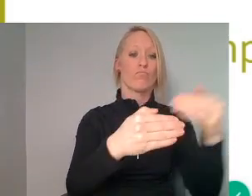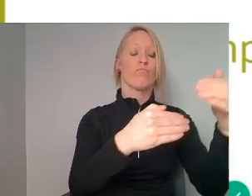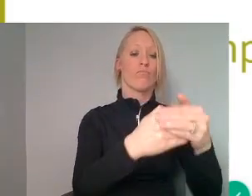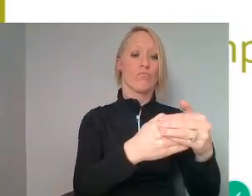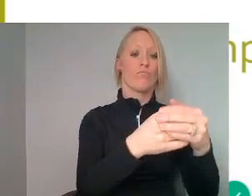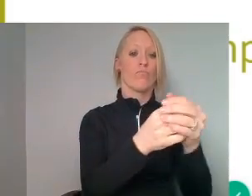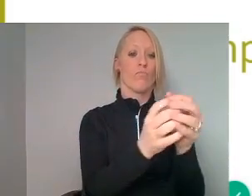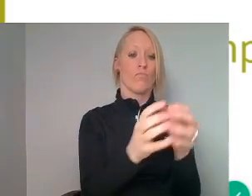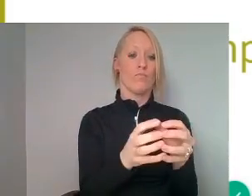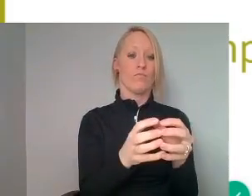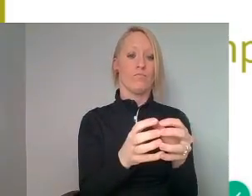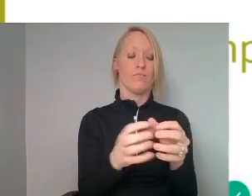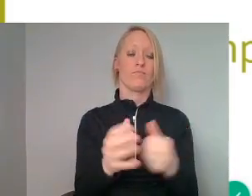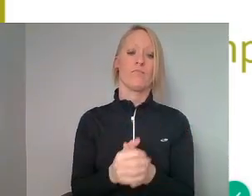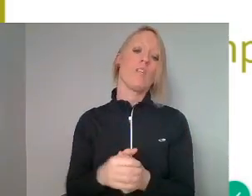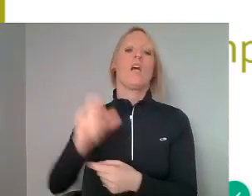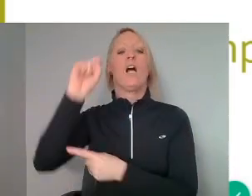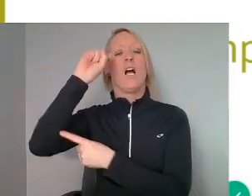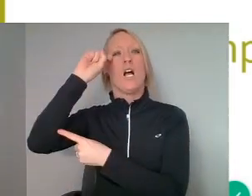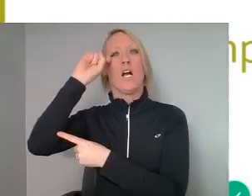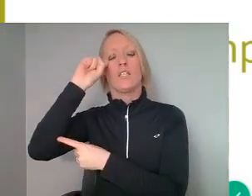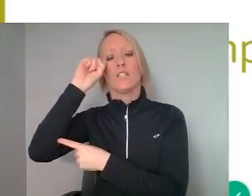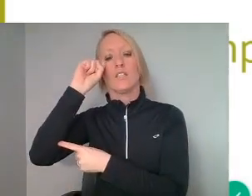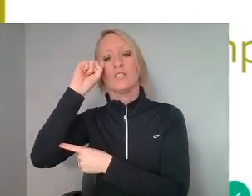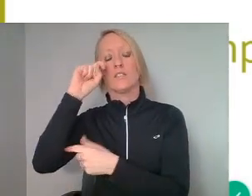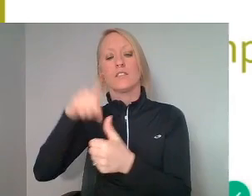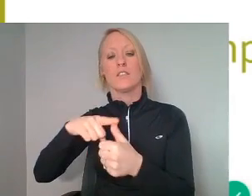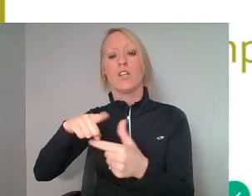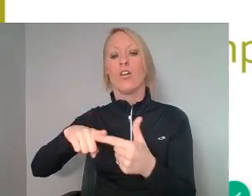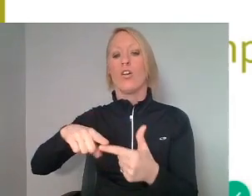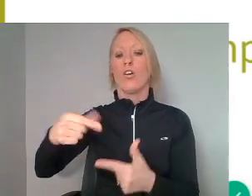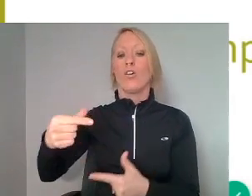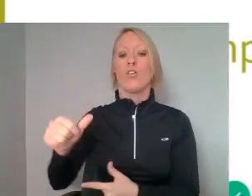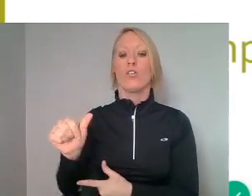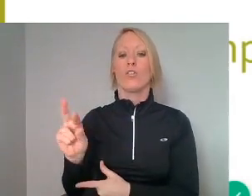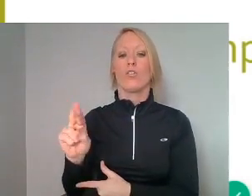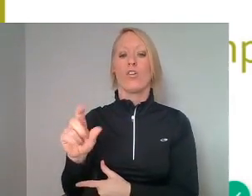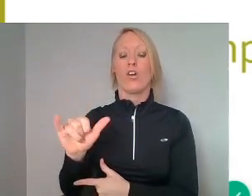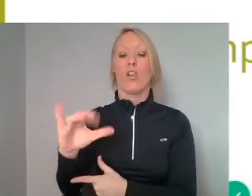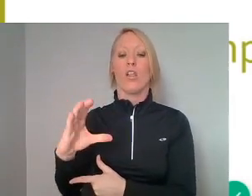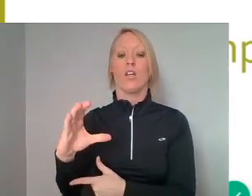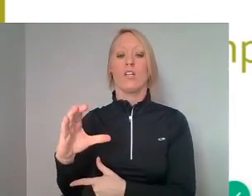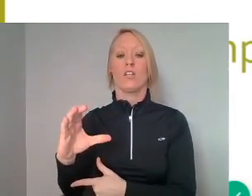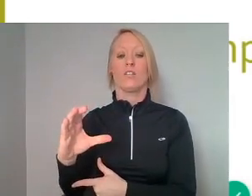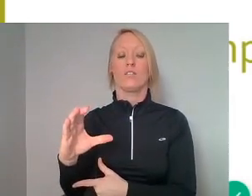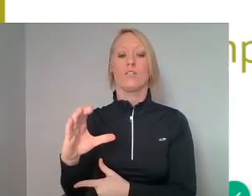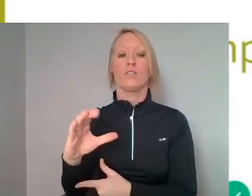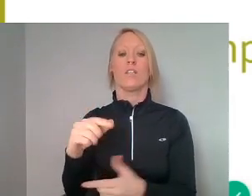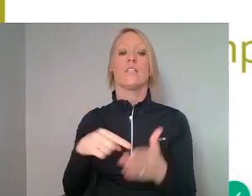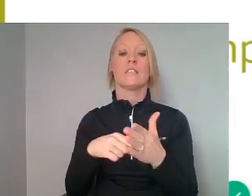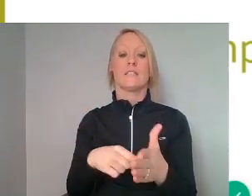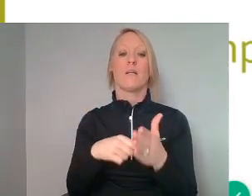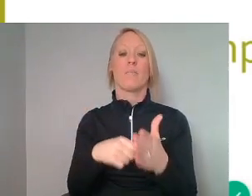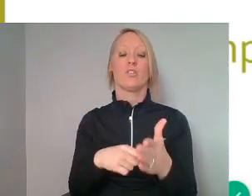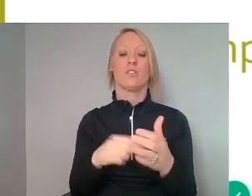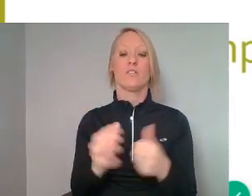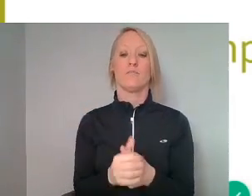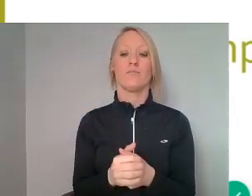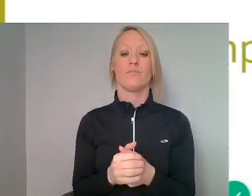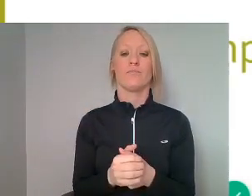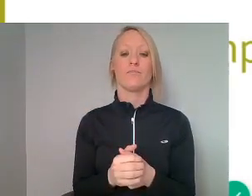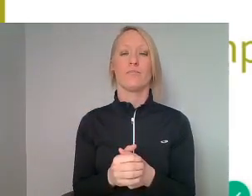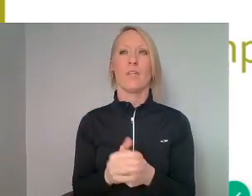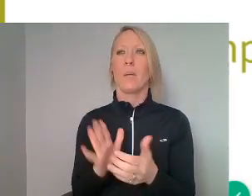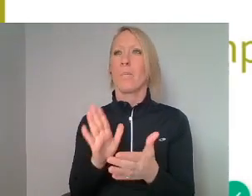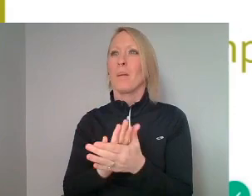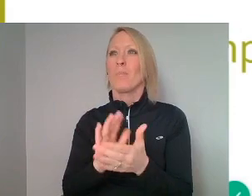clove of garlic. It's not layered the same way as an onion, but those little individual cloves have like that papery skin that kind of surrounds